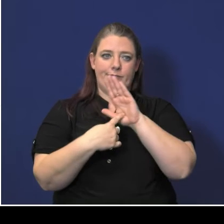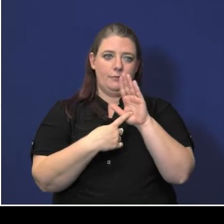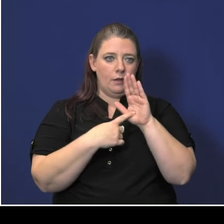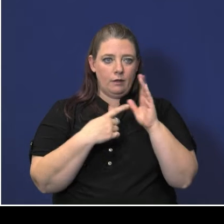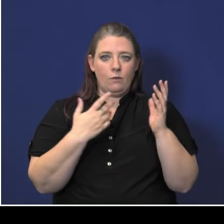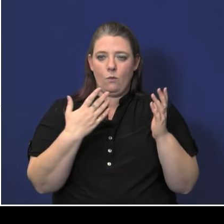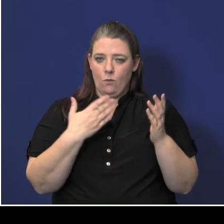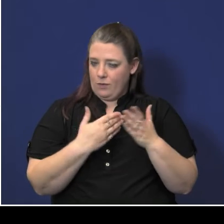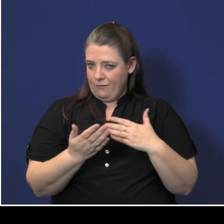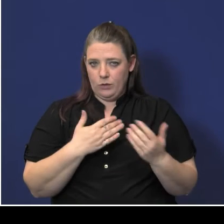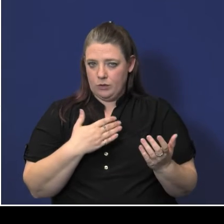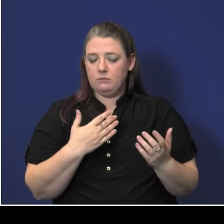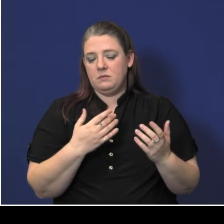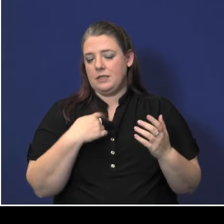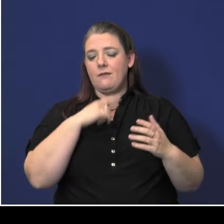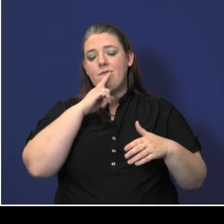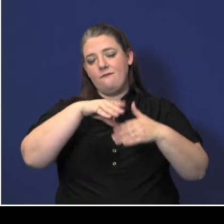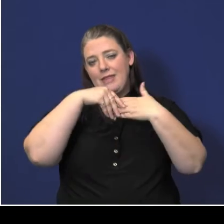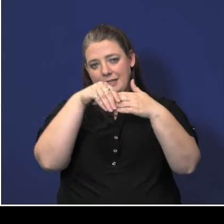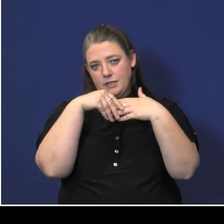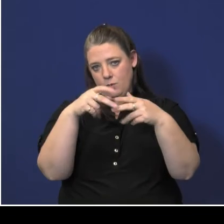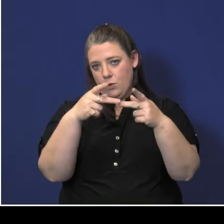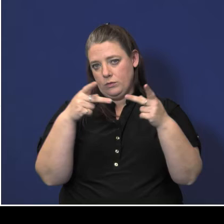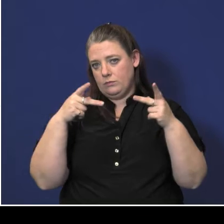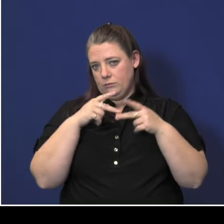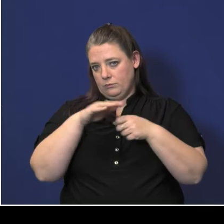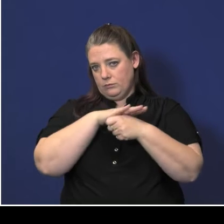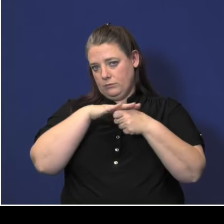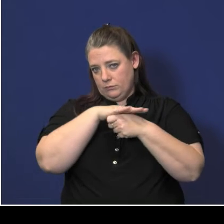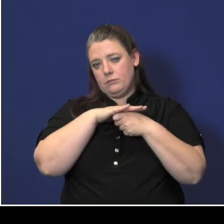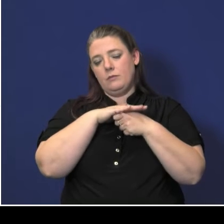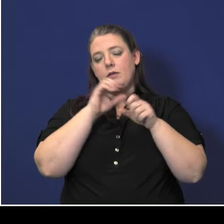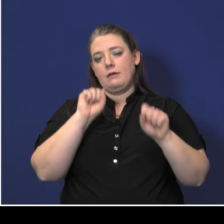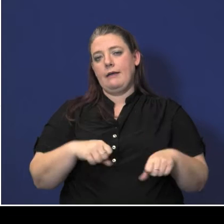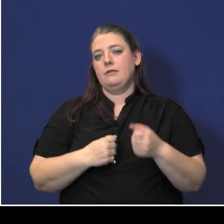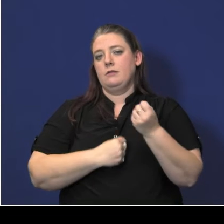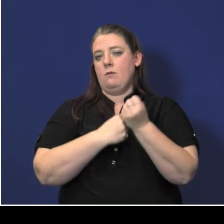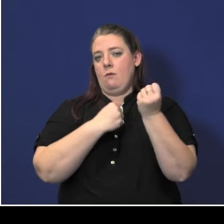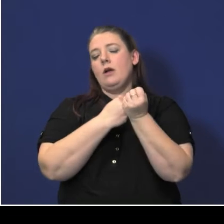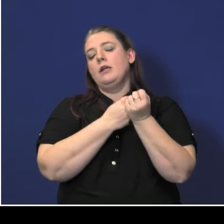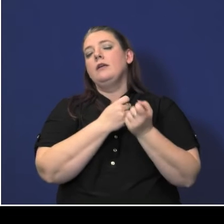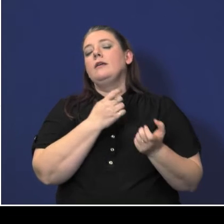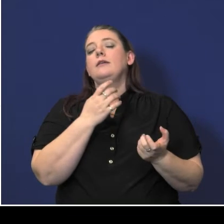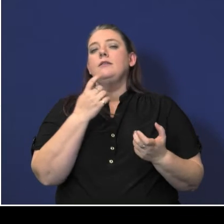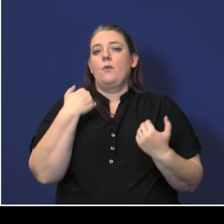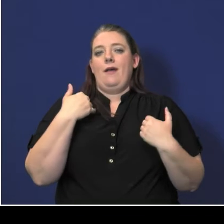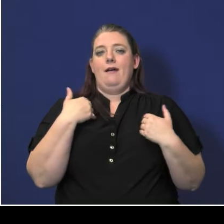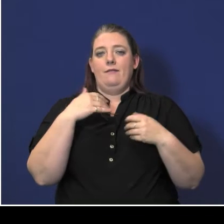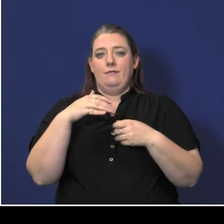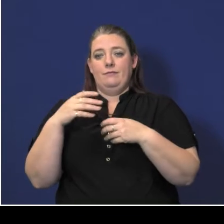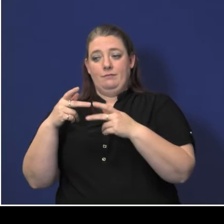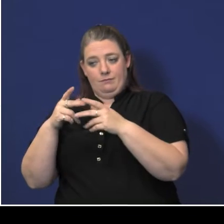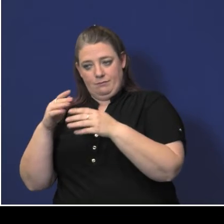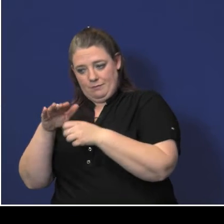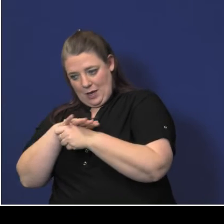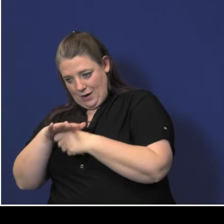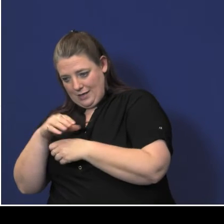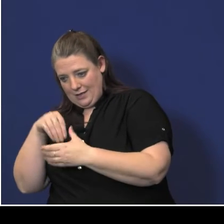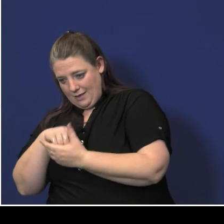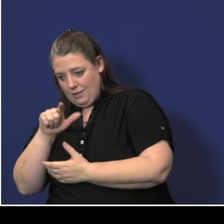show. It really is a flexible space that can support it. So we have space in the lobby, space in those